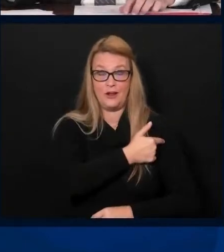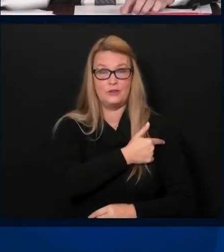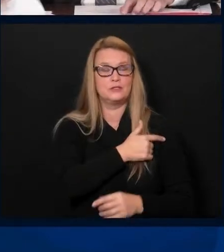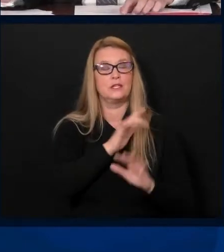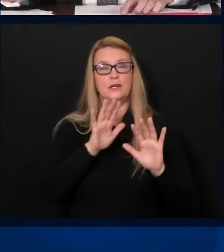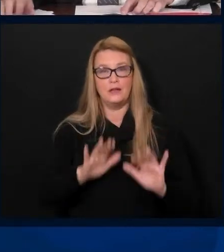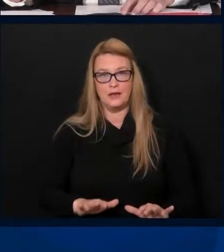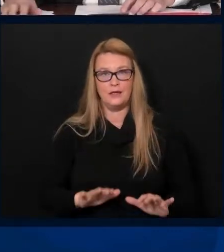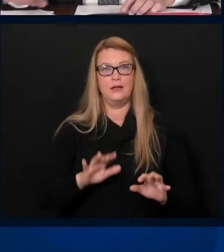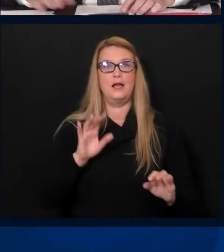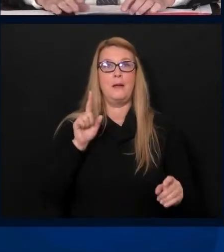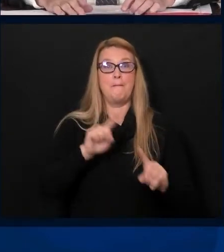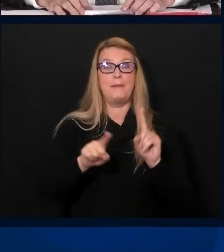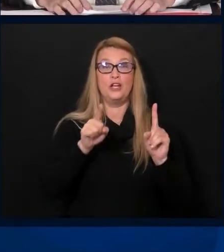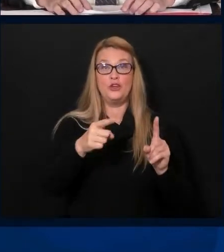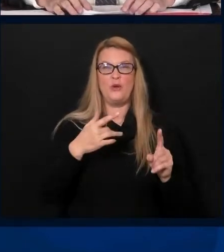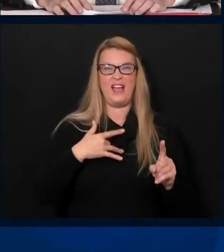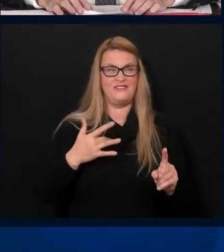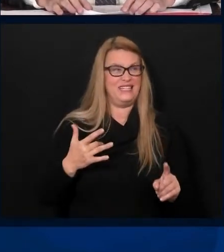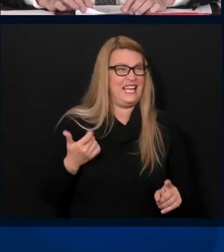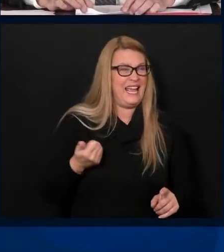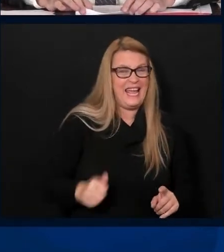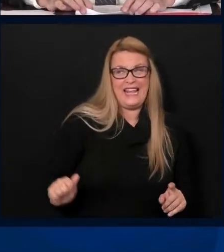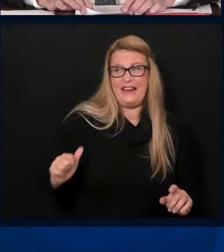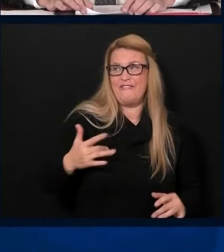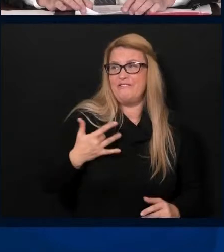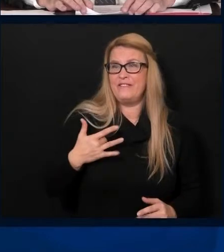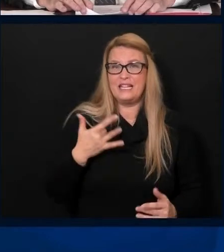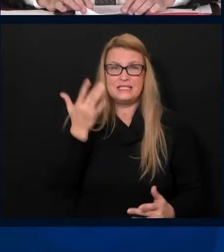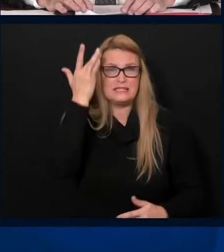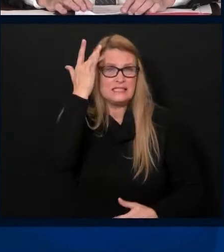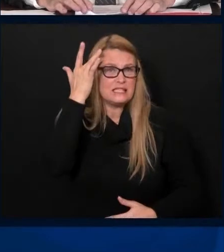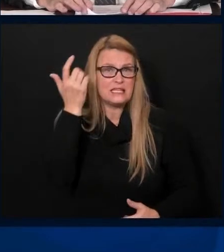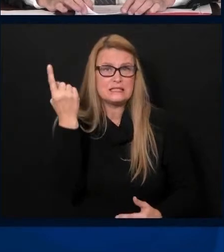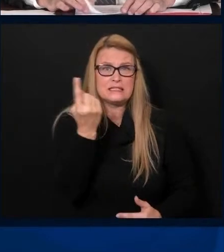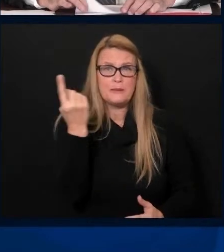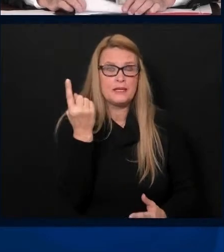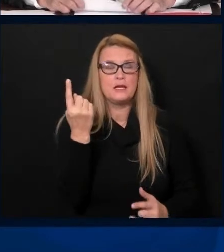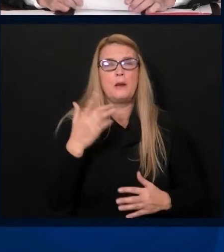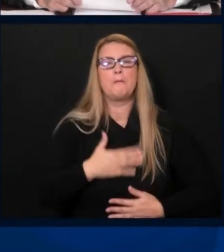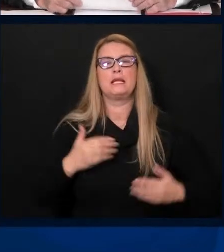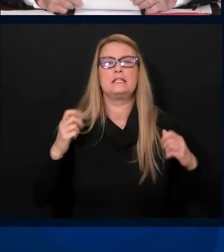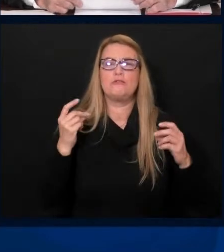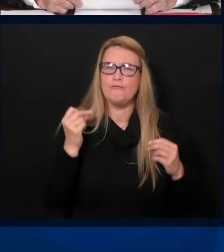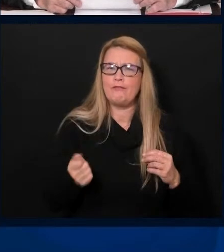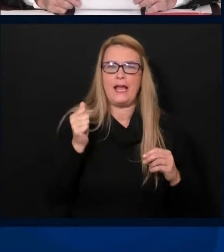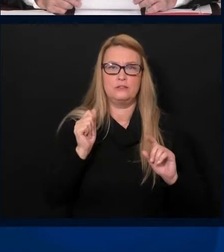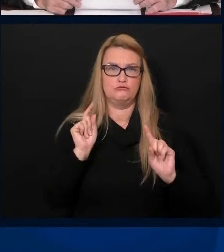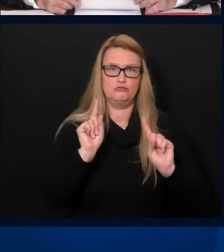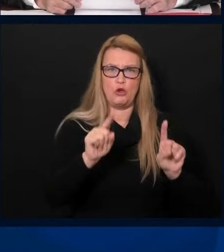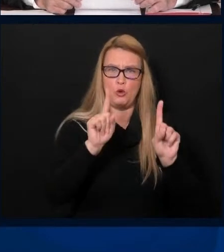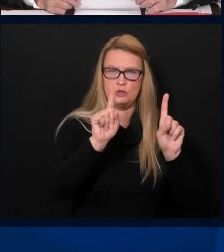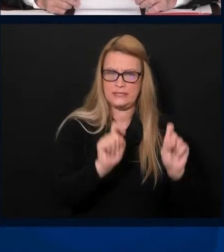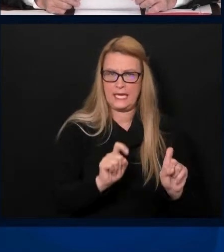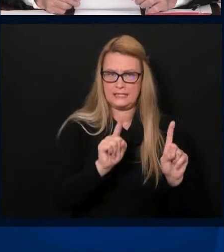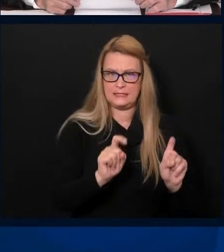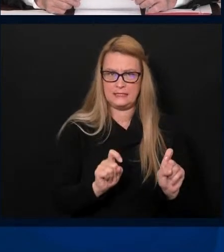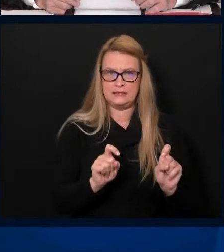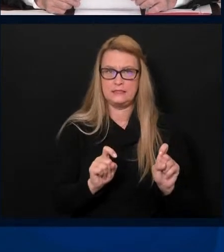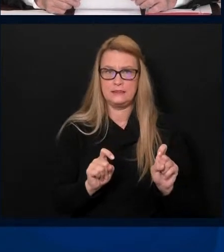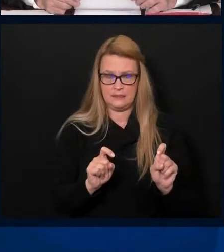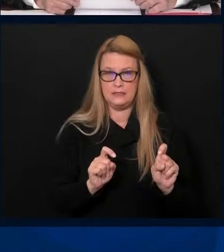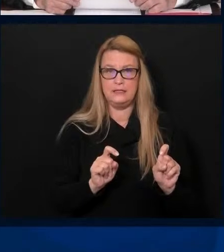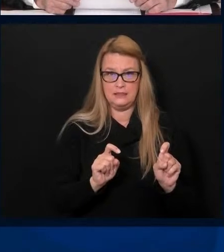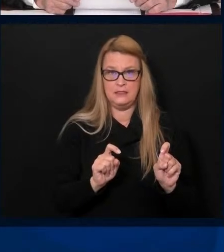If you have a symptom whatsoever, go get tested. Quickly get tested, and demand of your doctors